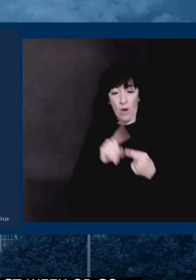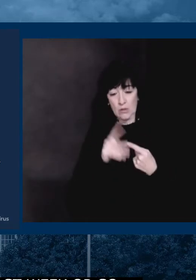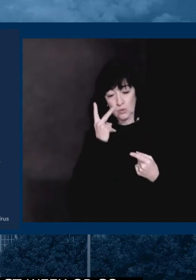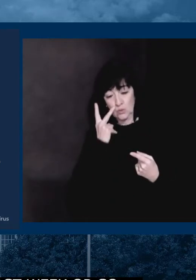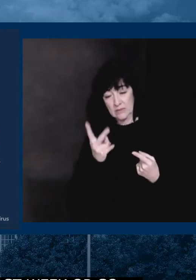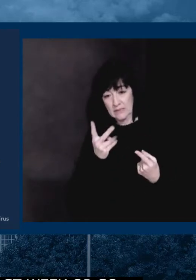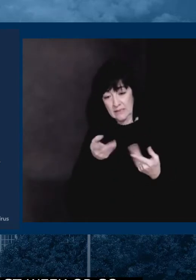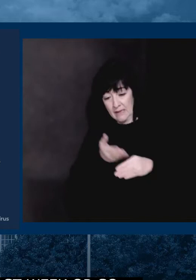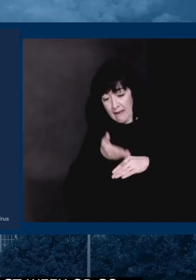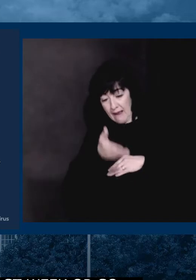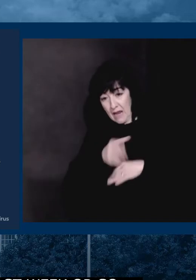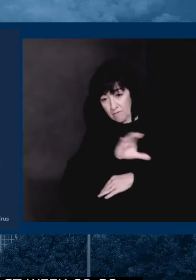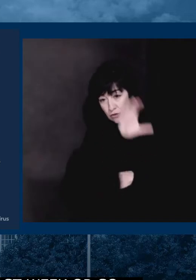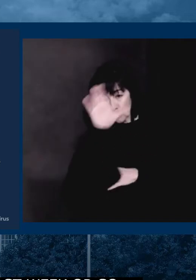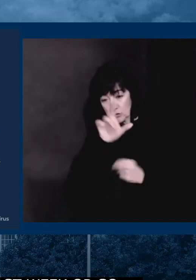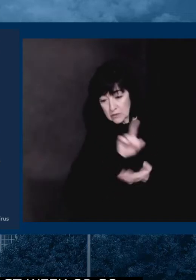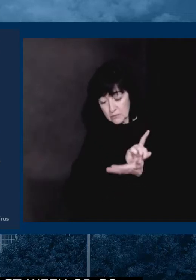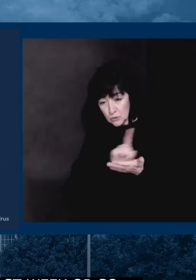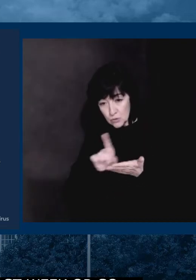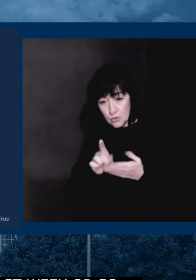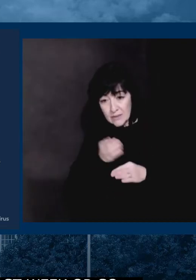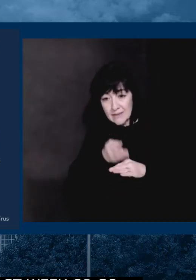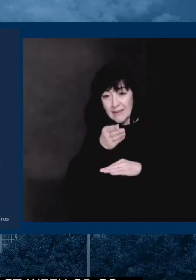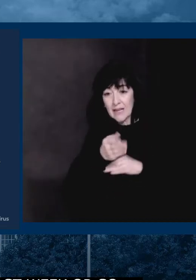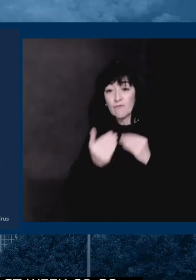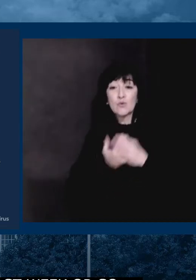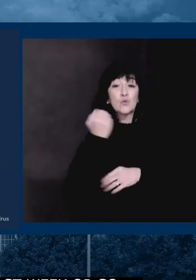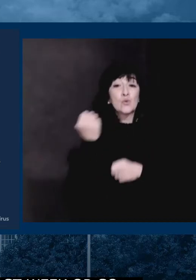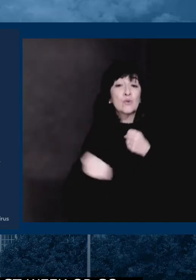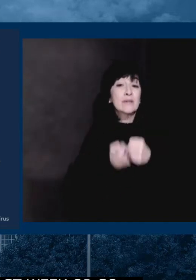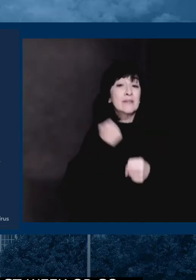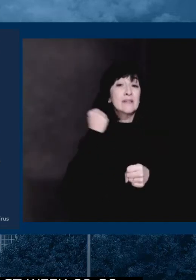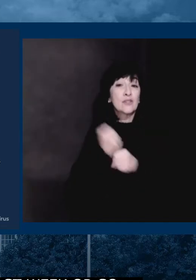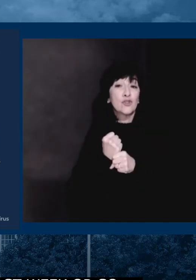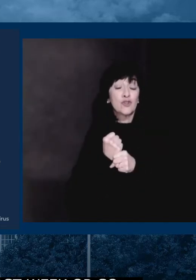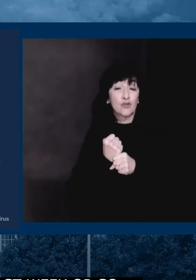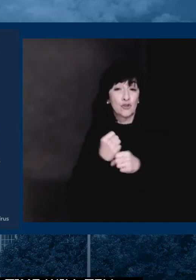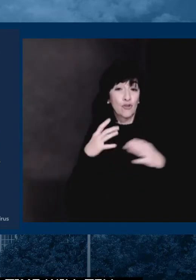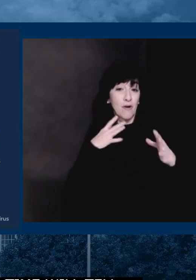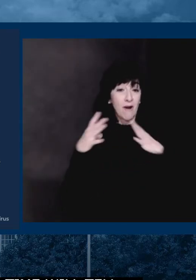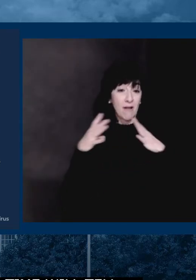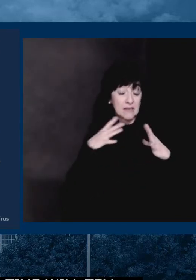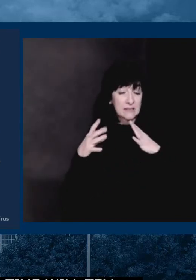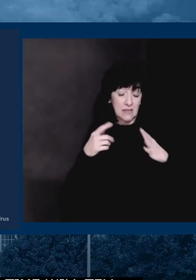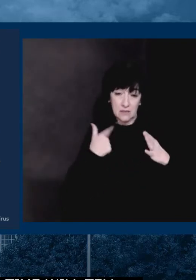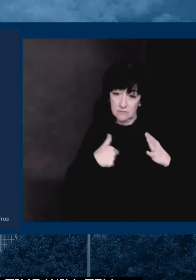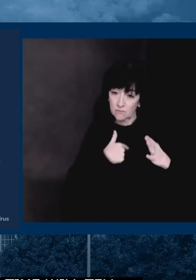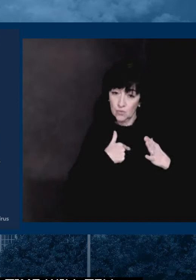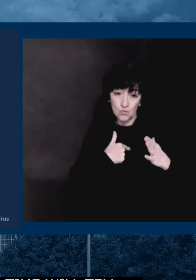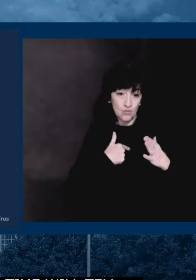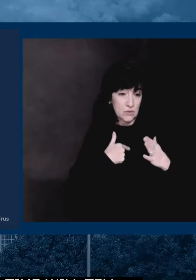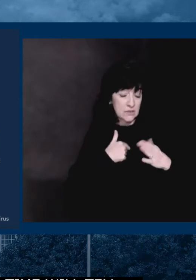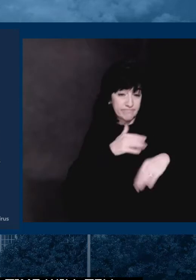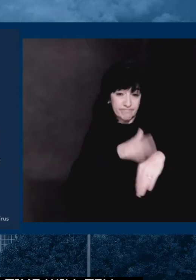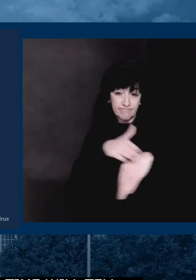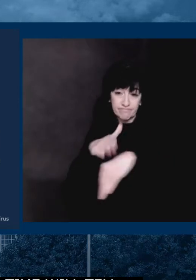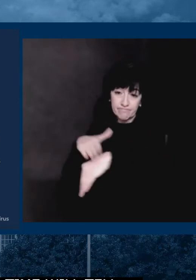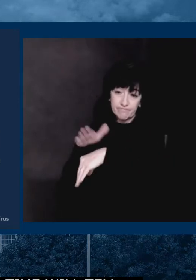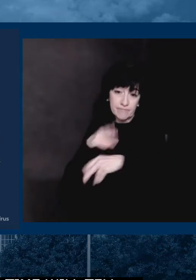and the celebrations. We would just recommend to everybody to be careful. This New Year's, we